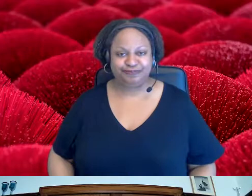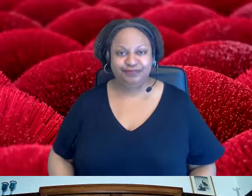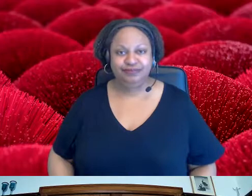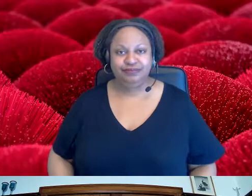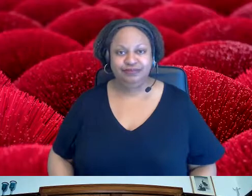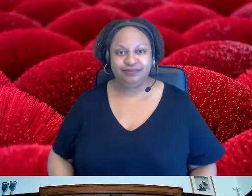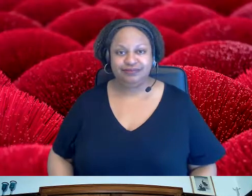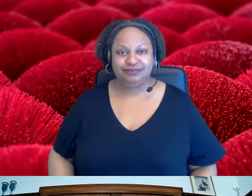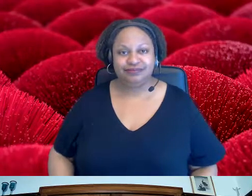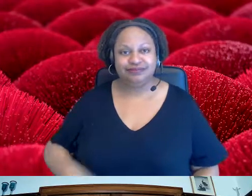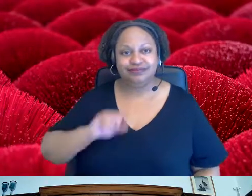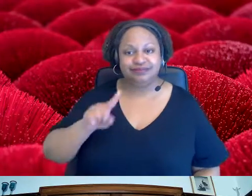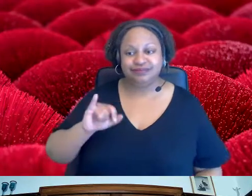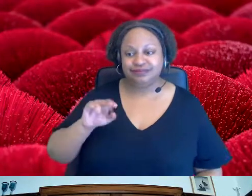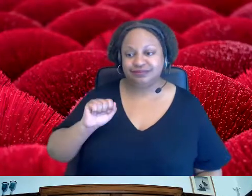Thanks.